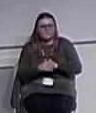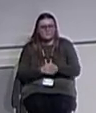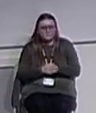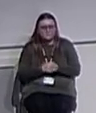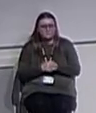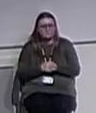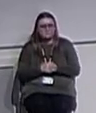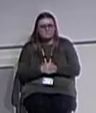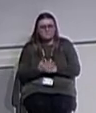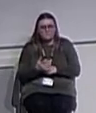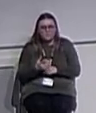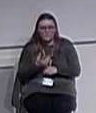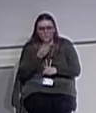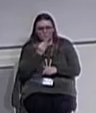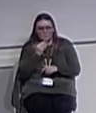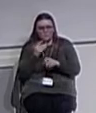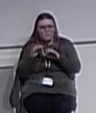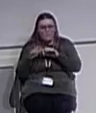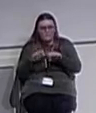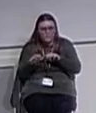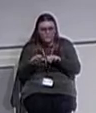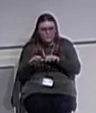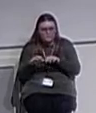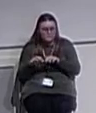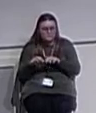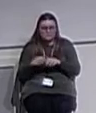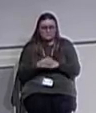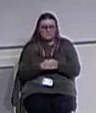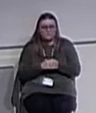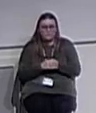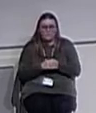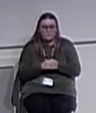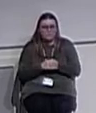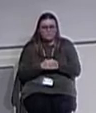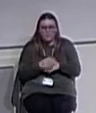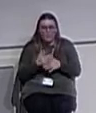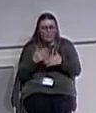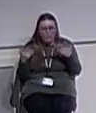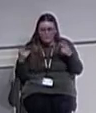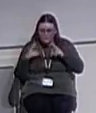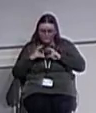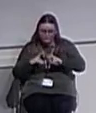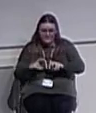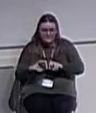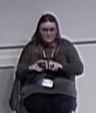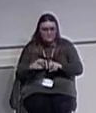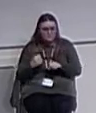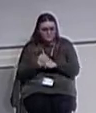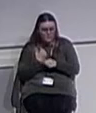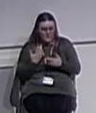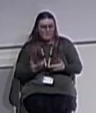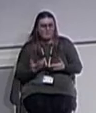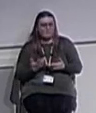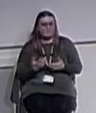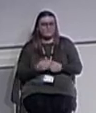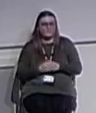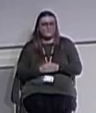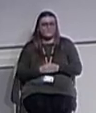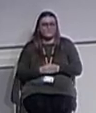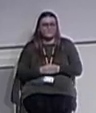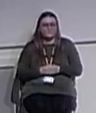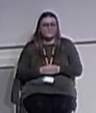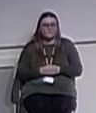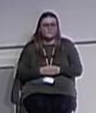and computerisation. So these are all things that research that's being done here, so we have the expertise to bring that into our